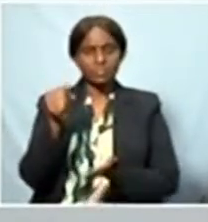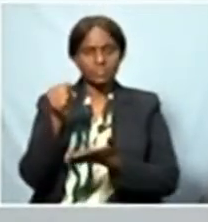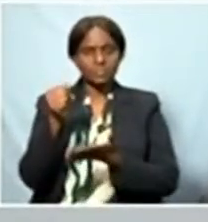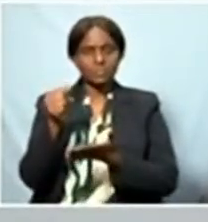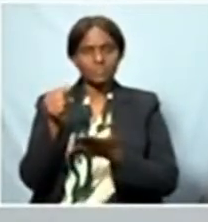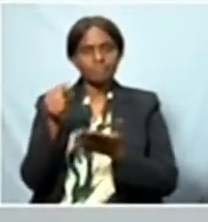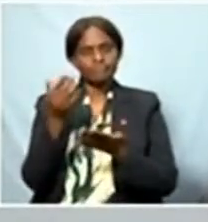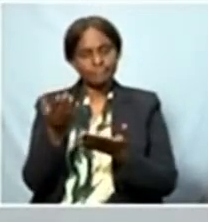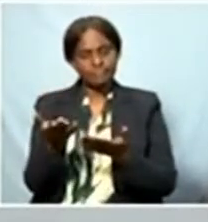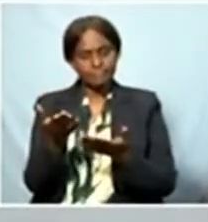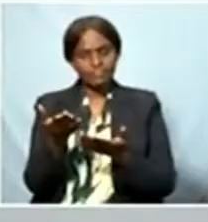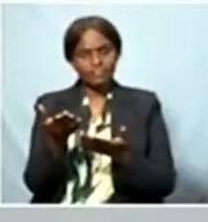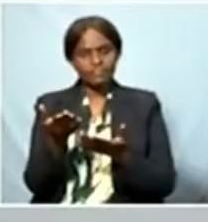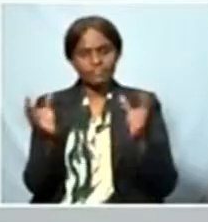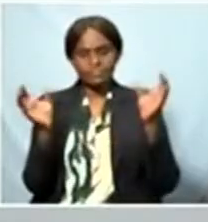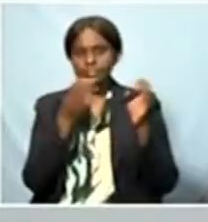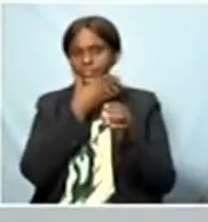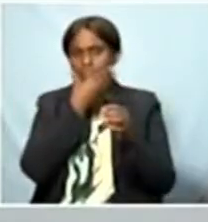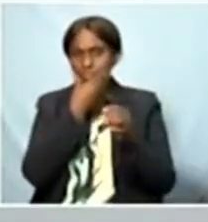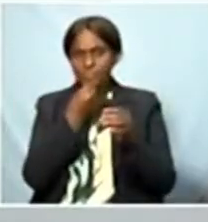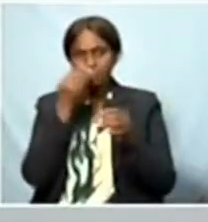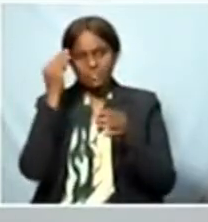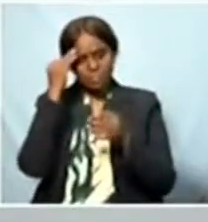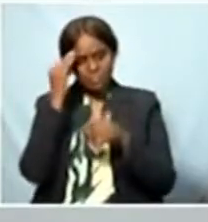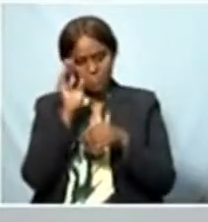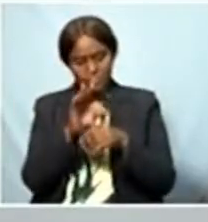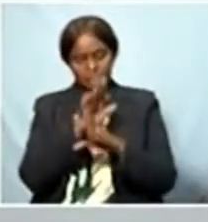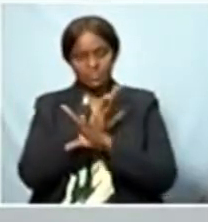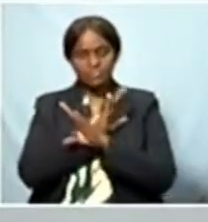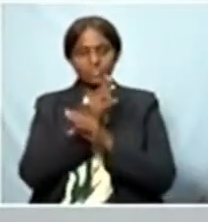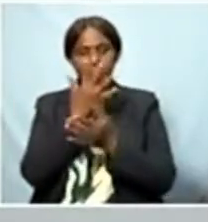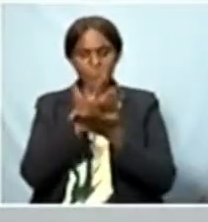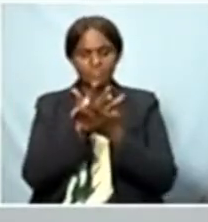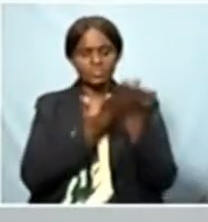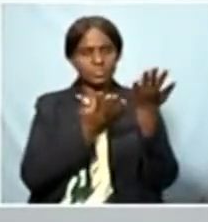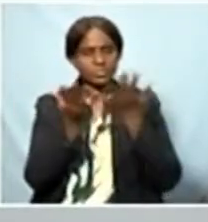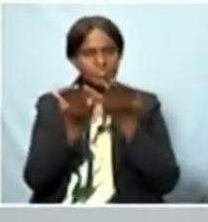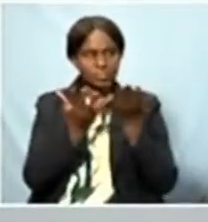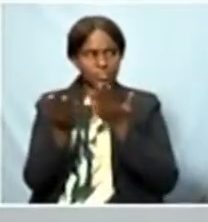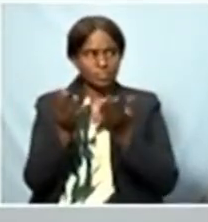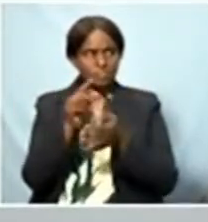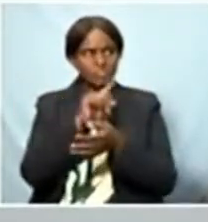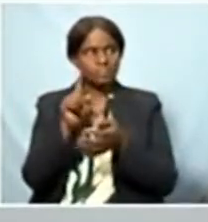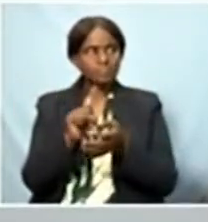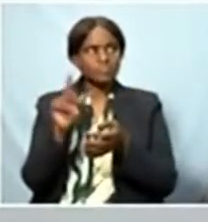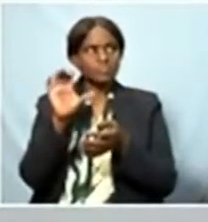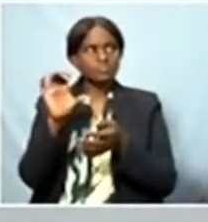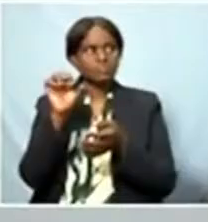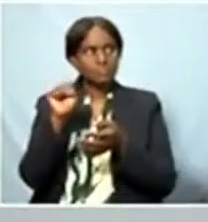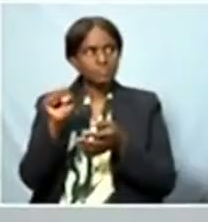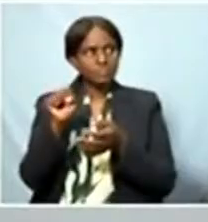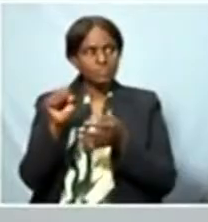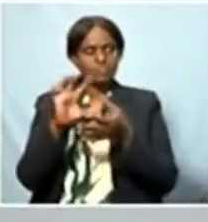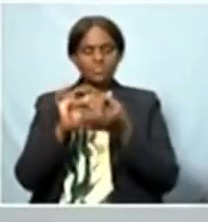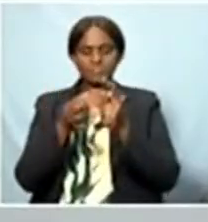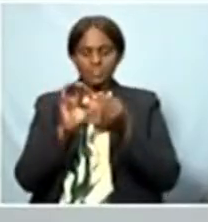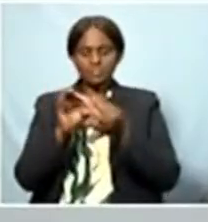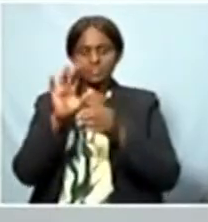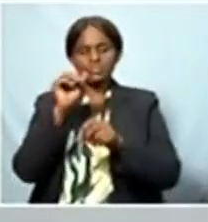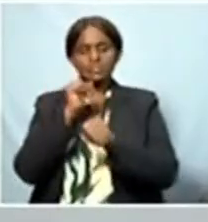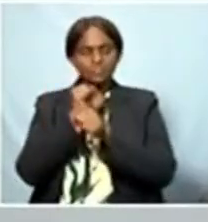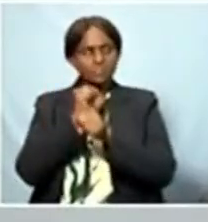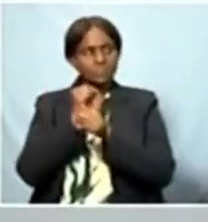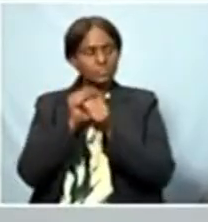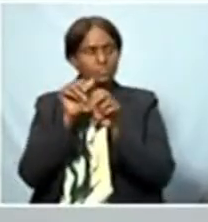Head 36. The Commission notes that the Zambia Correctional Service Commission seeks to intensify its coordination role in